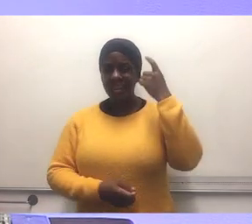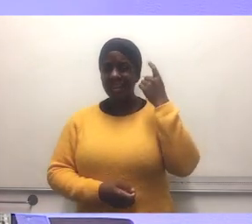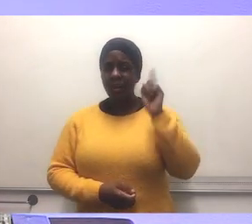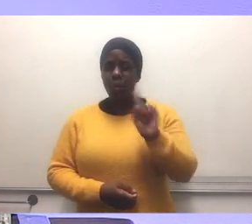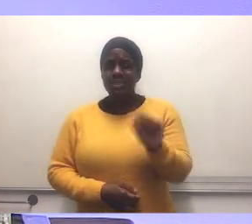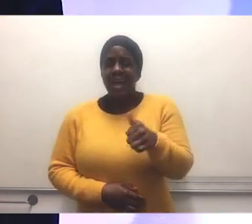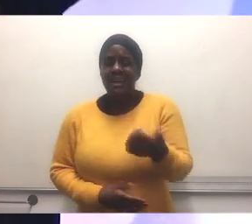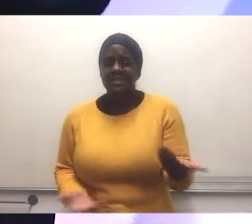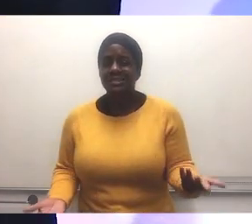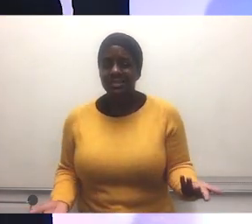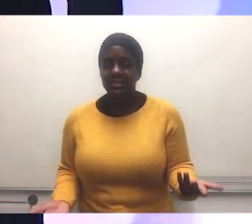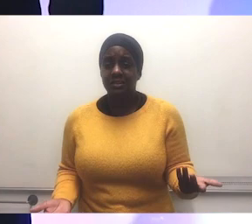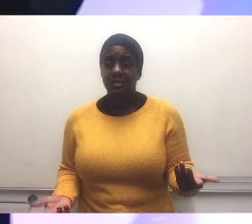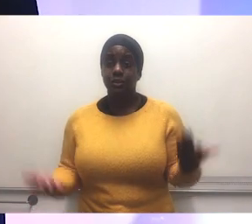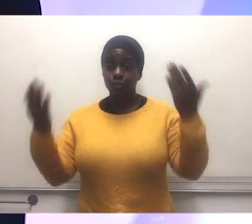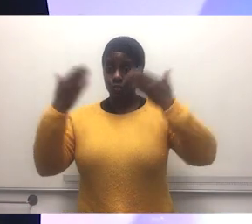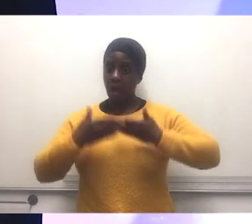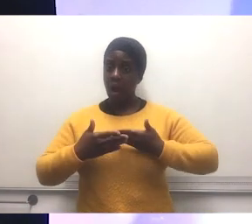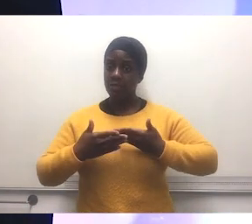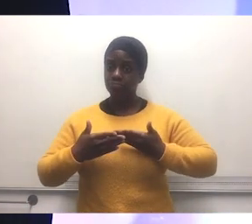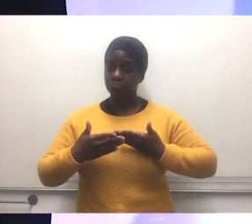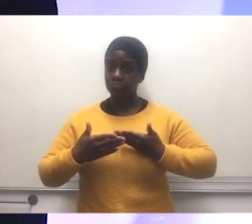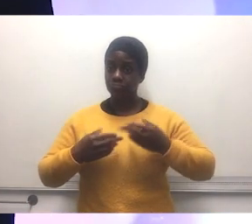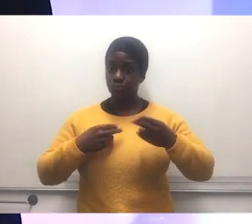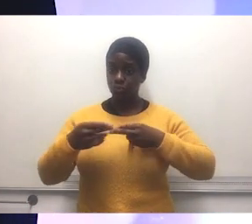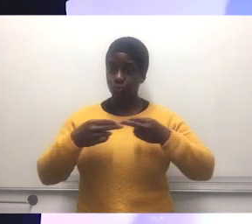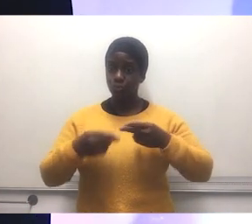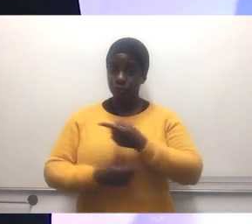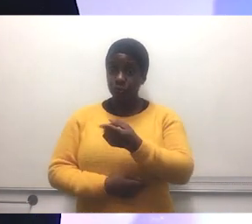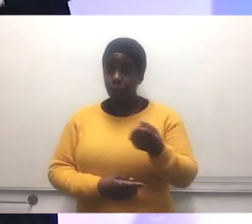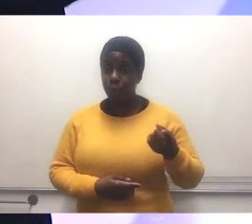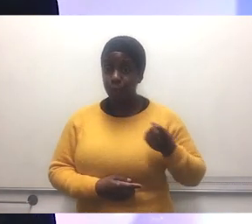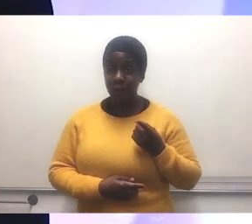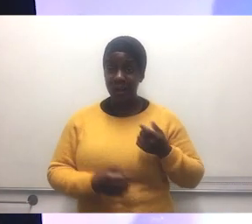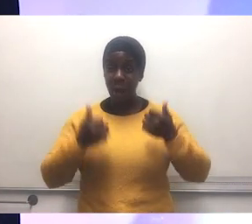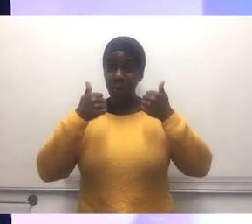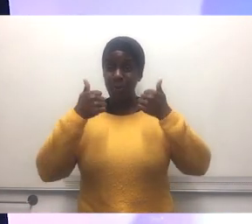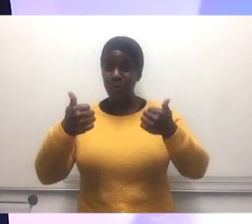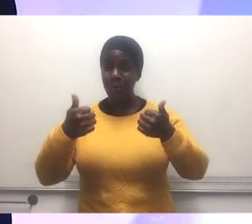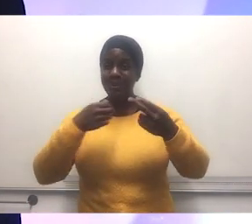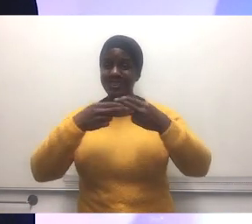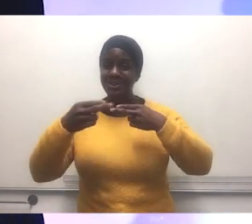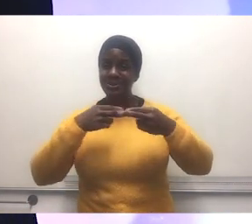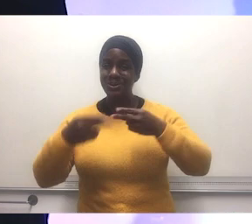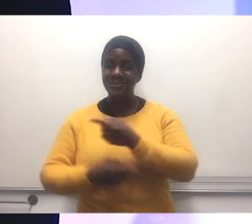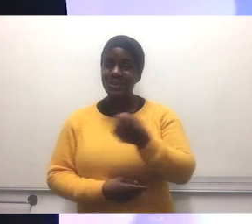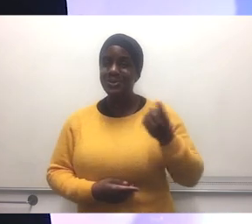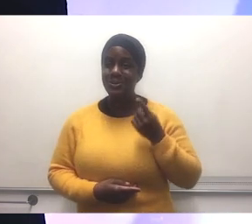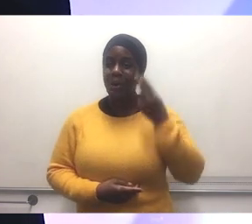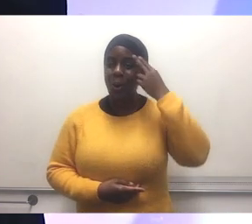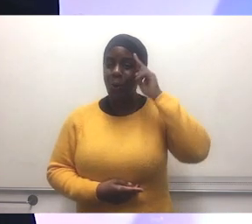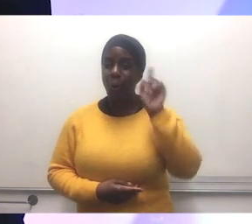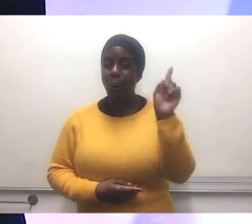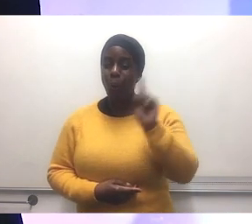what's next? Tonight, I've got news for you. I've got good news for you. It's